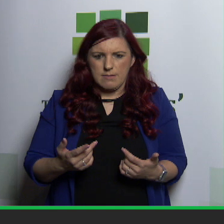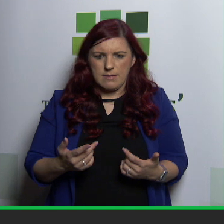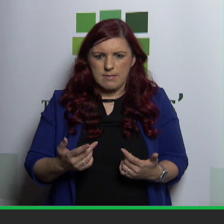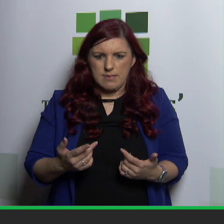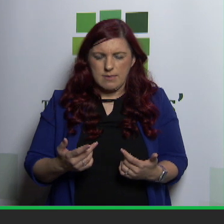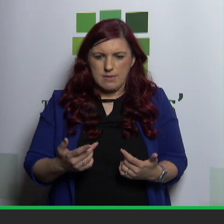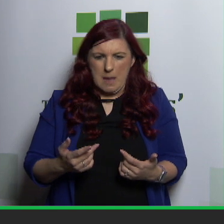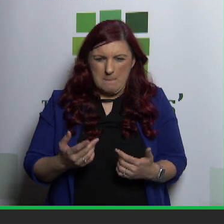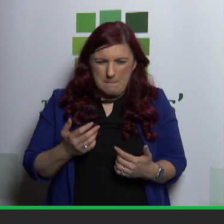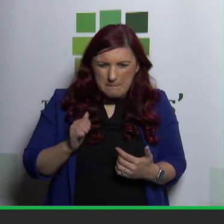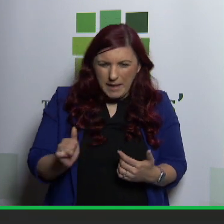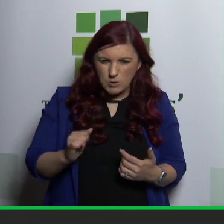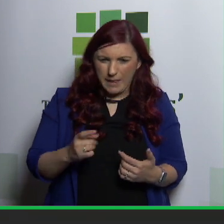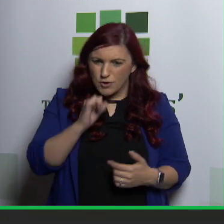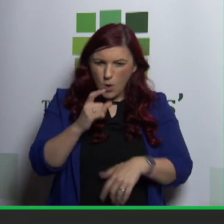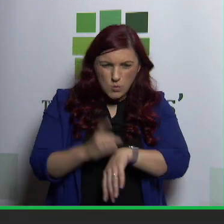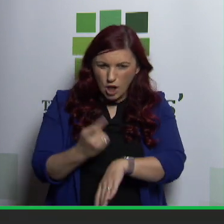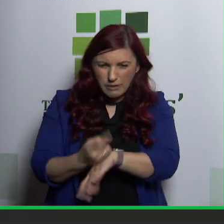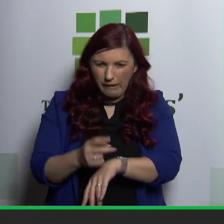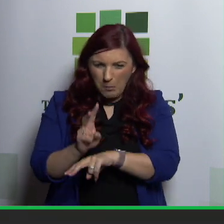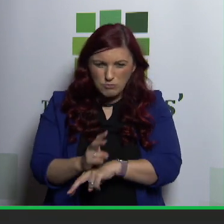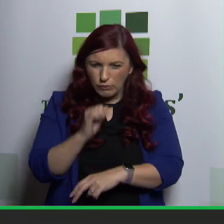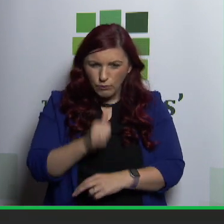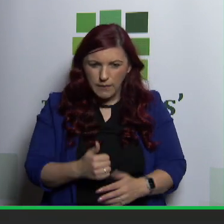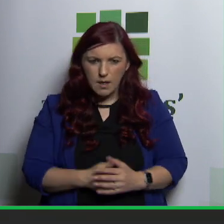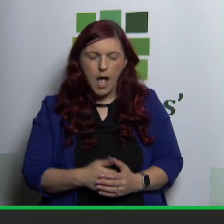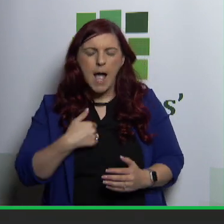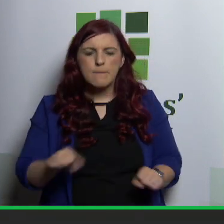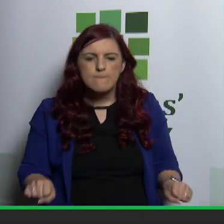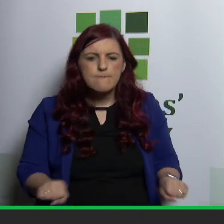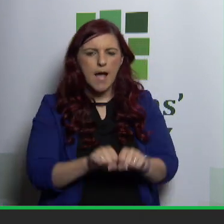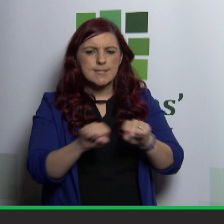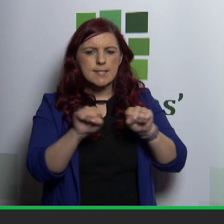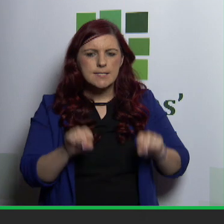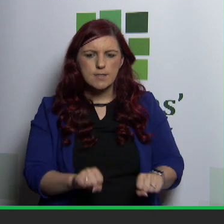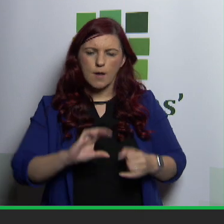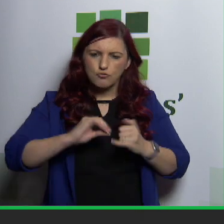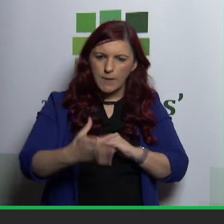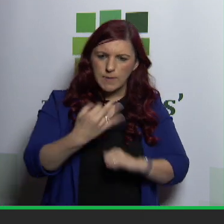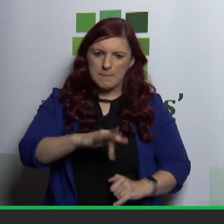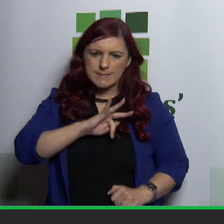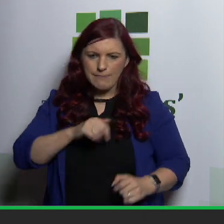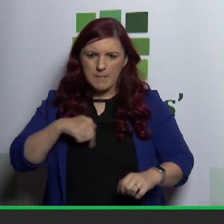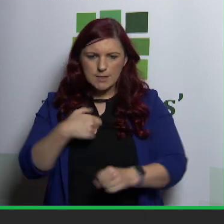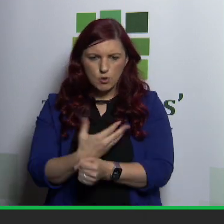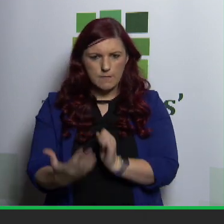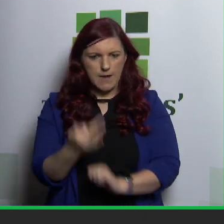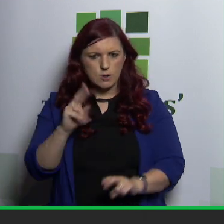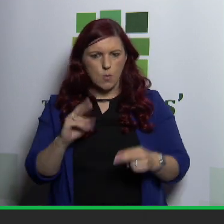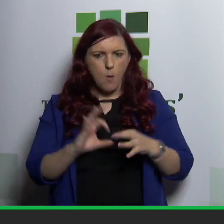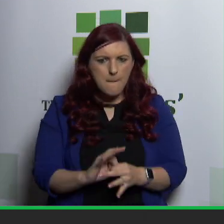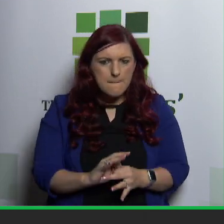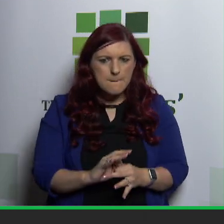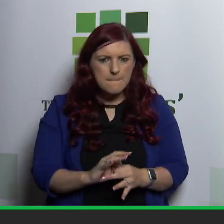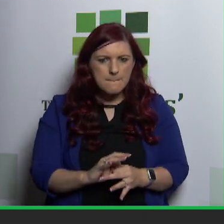that without a doctor being there. I'm fighting the system to try and get myself and my son at home. I'm